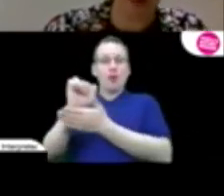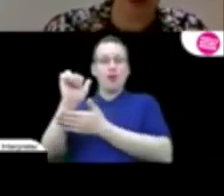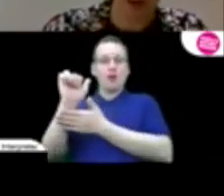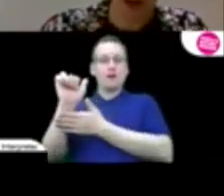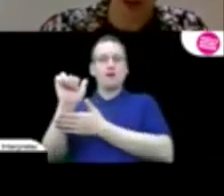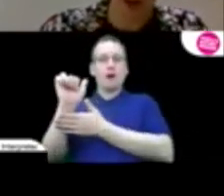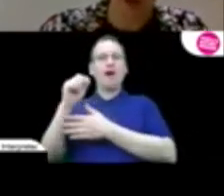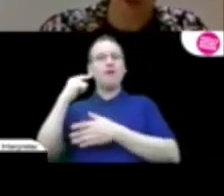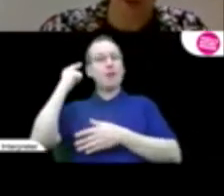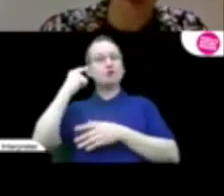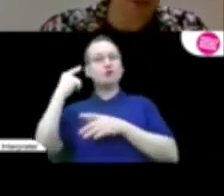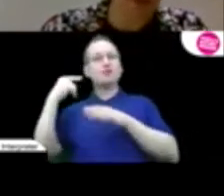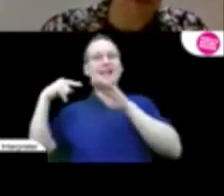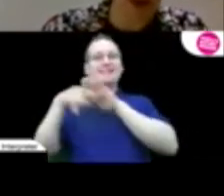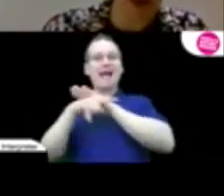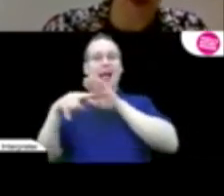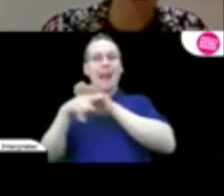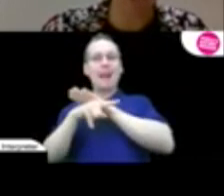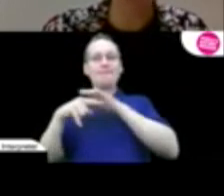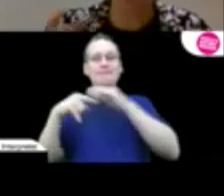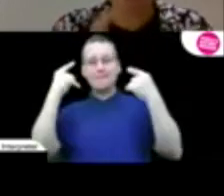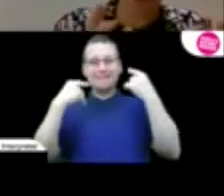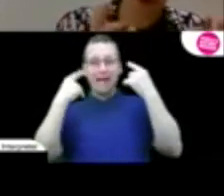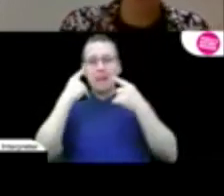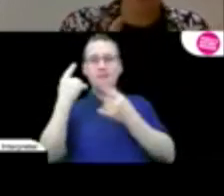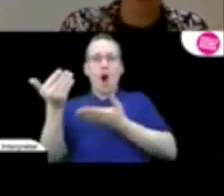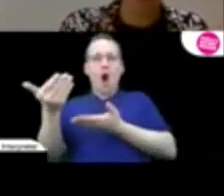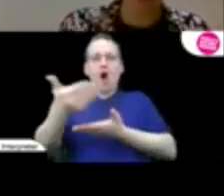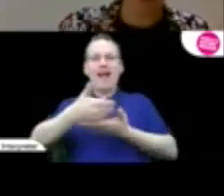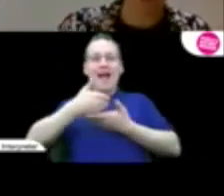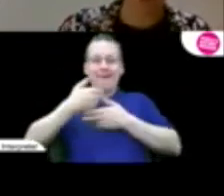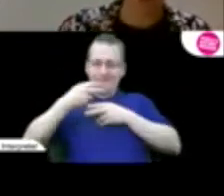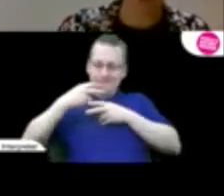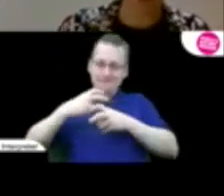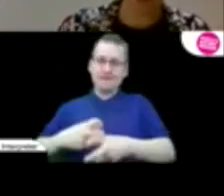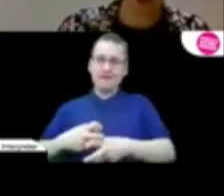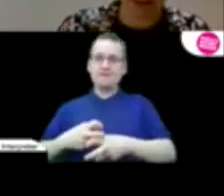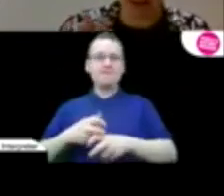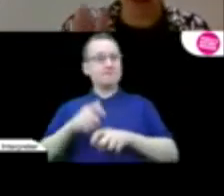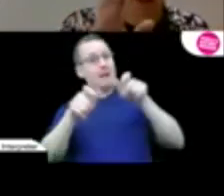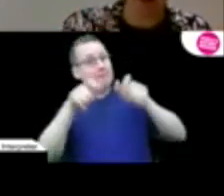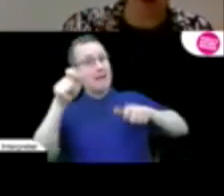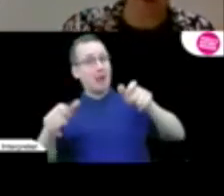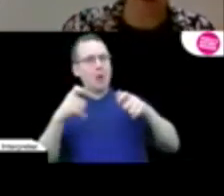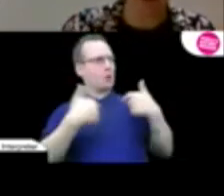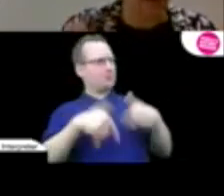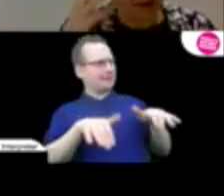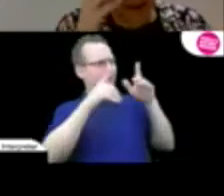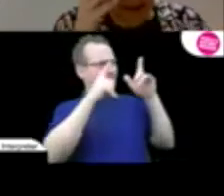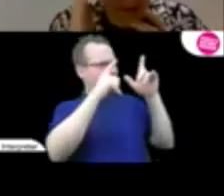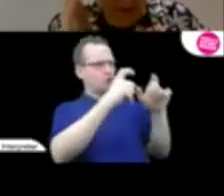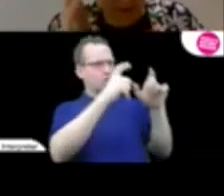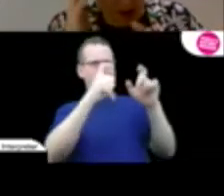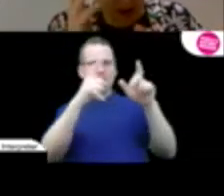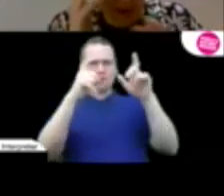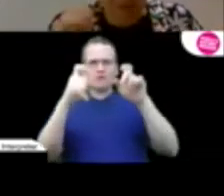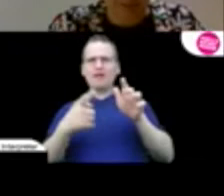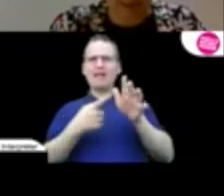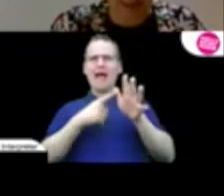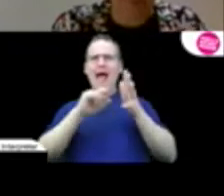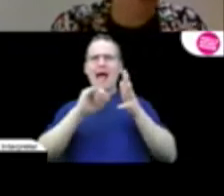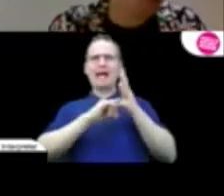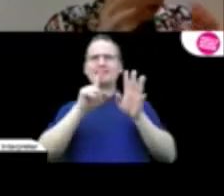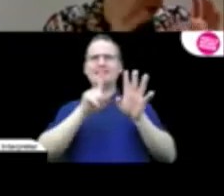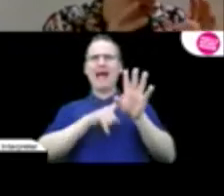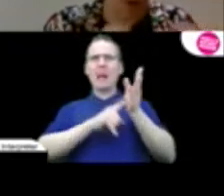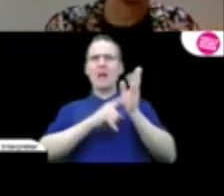Archive. And Dr. Bressy highlights that other people whose photos were taken at asylums tended to hide from